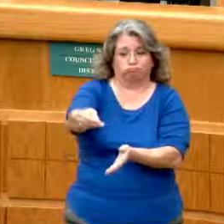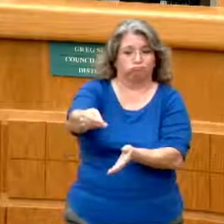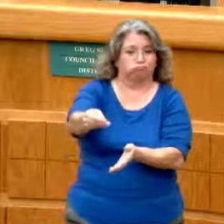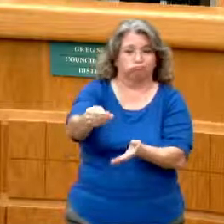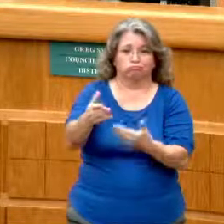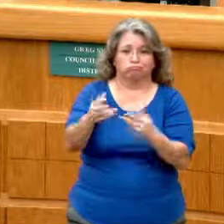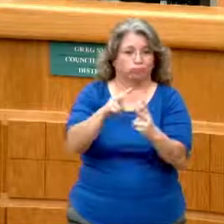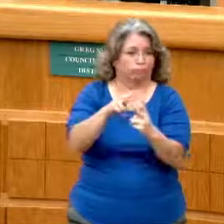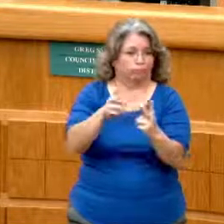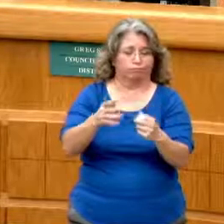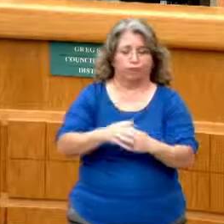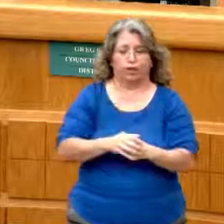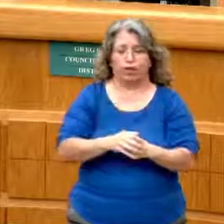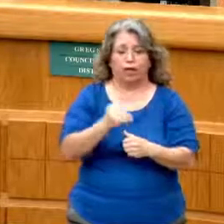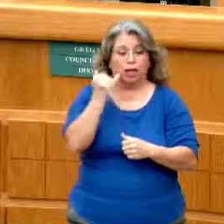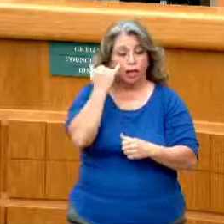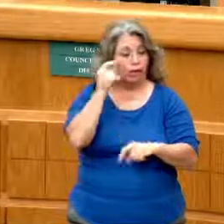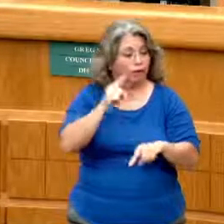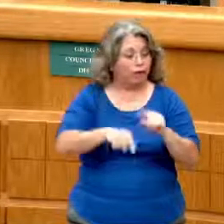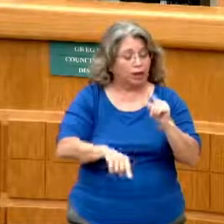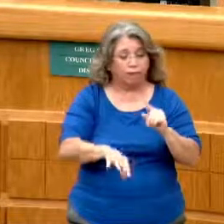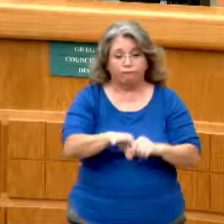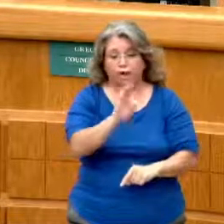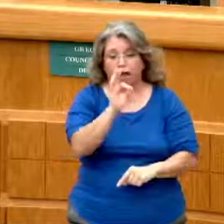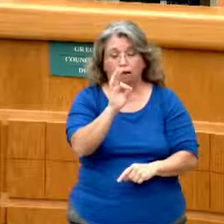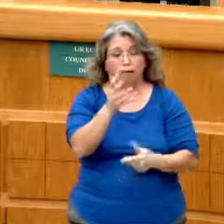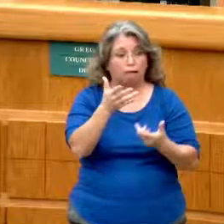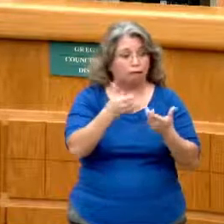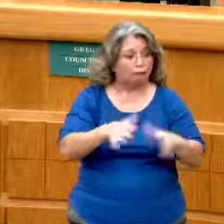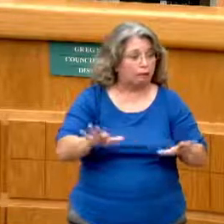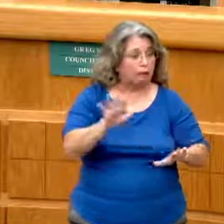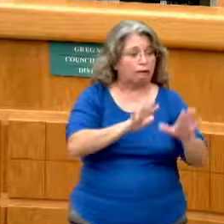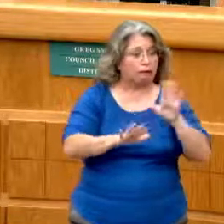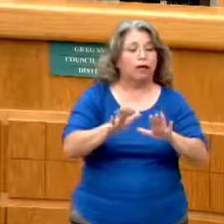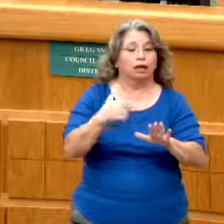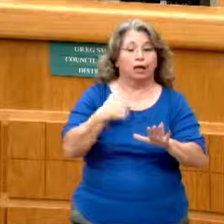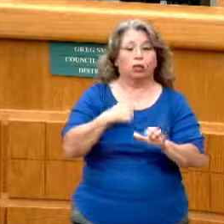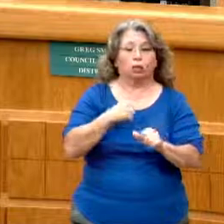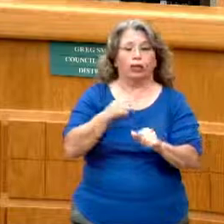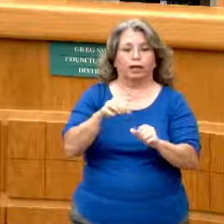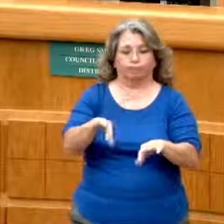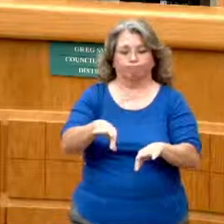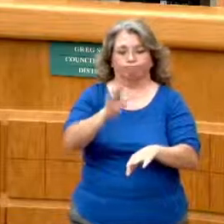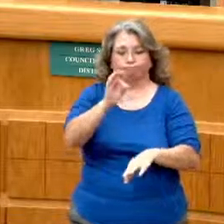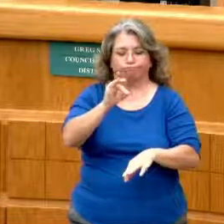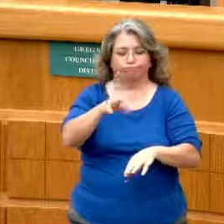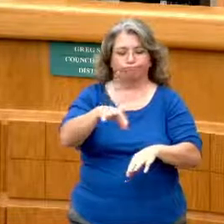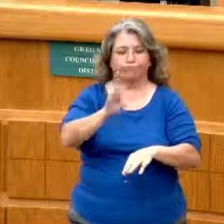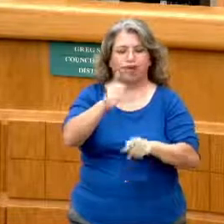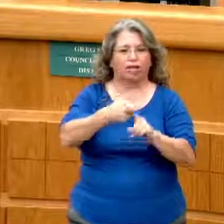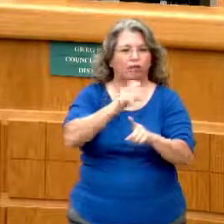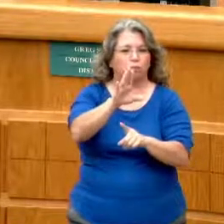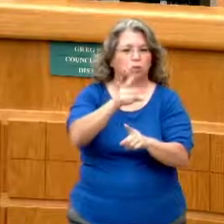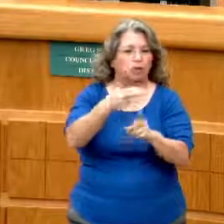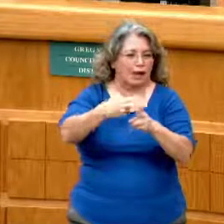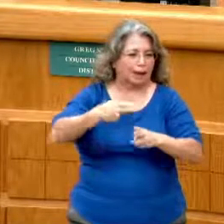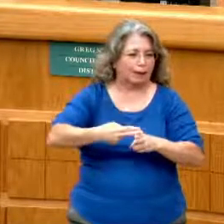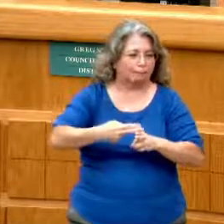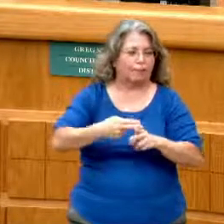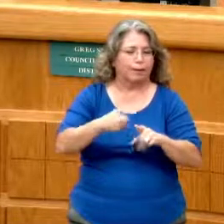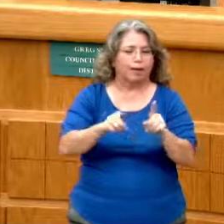can't find it, or if they have lost it, we can still pull up their name from the registry, but the QR code helps